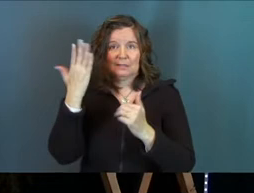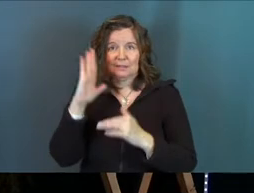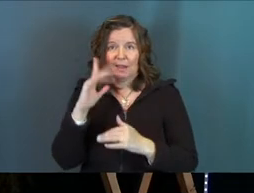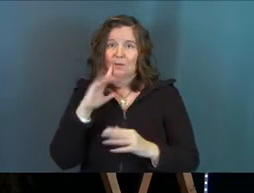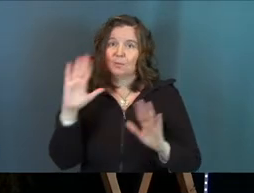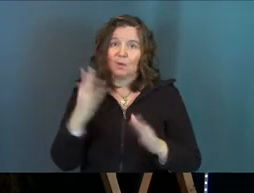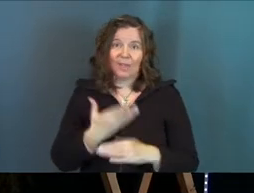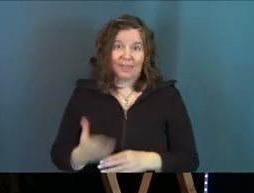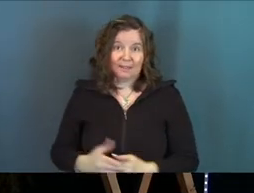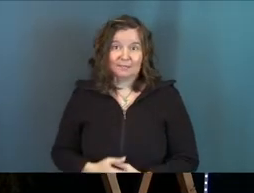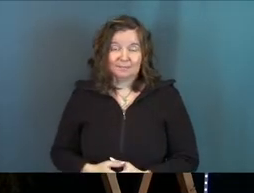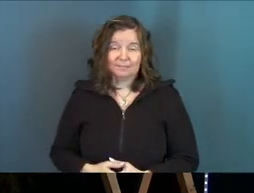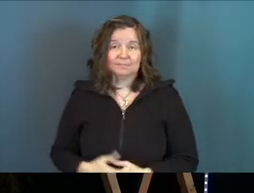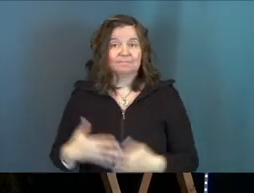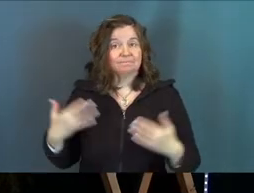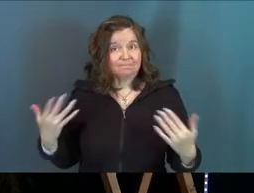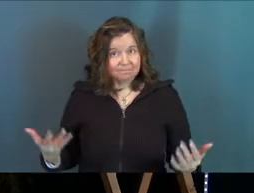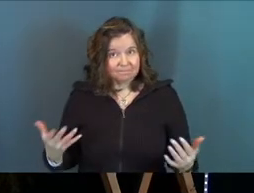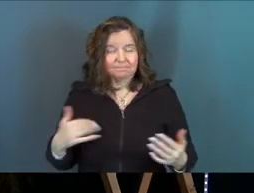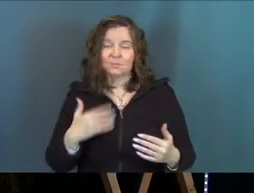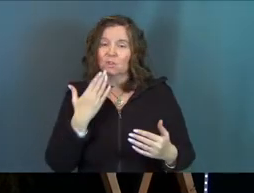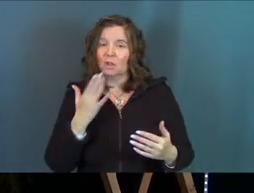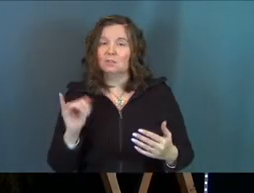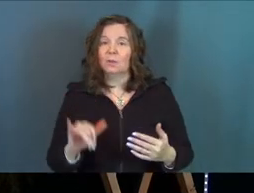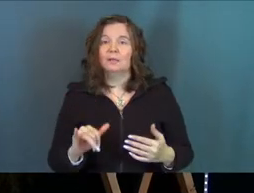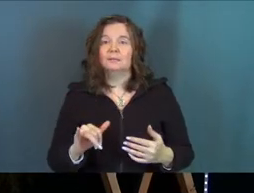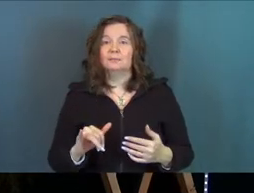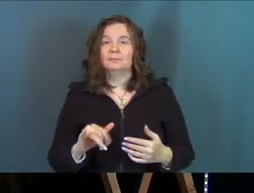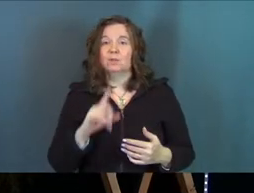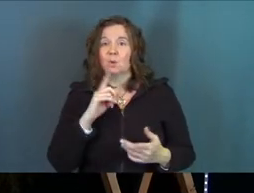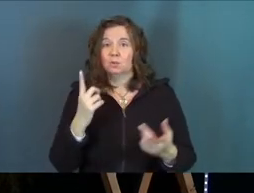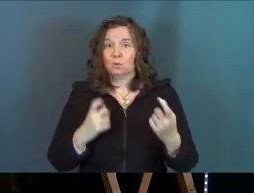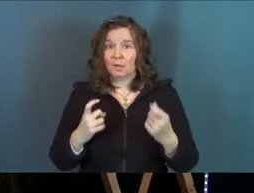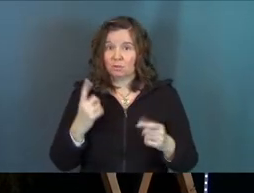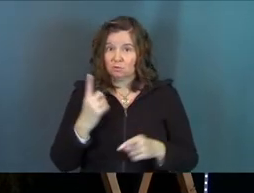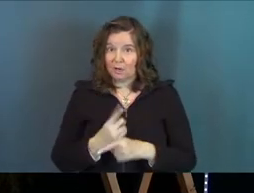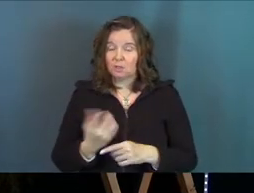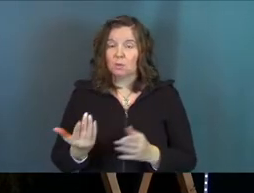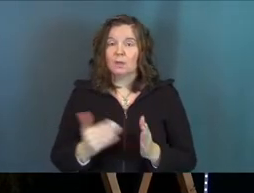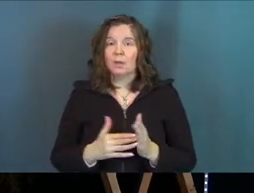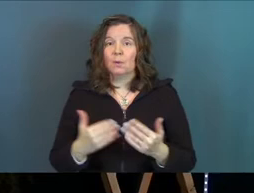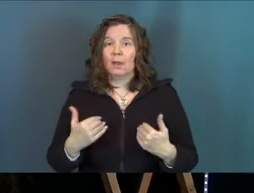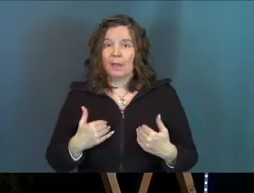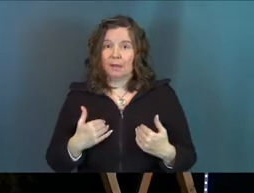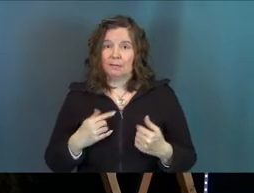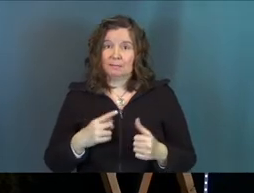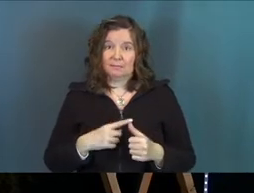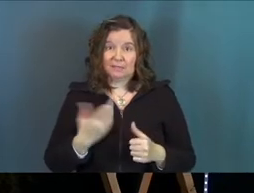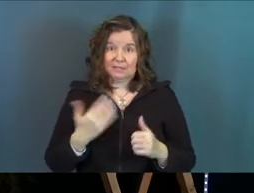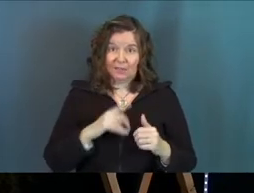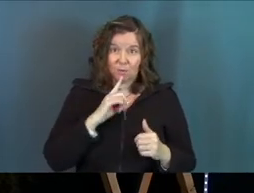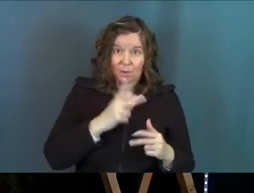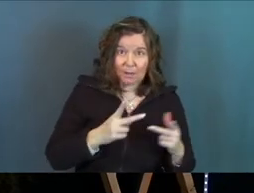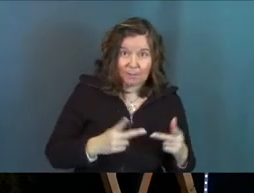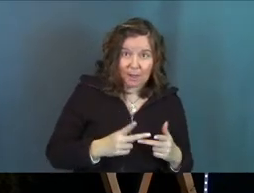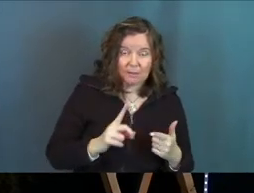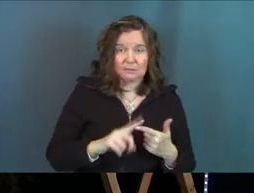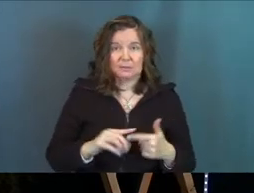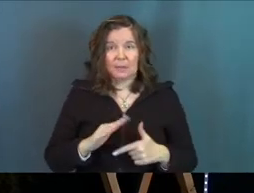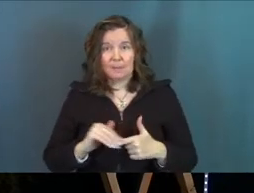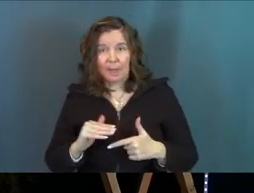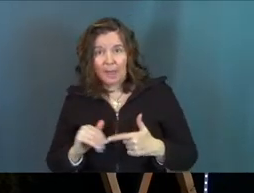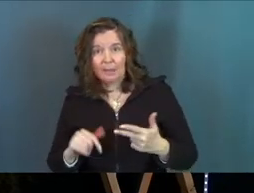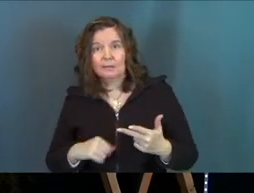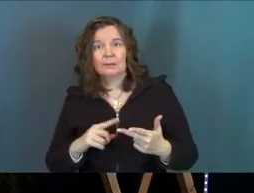It's going to be a great thing. So, very good. So that's those are our questions, right? So again, we had, is heaven an actual place? Will my pets go? We don't